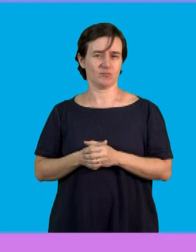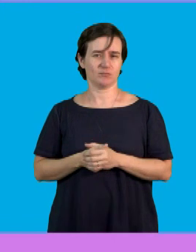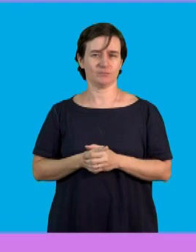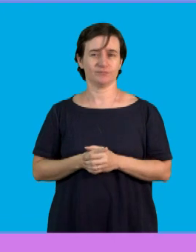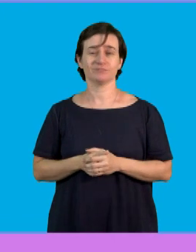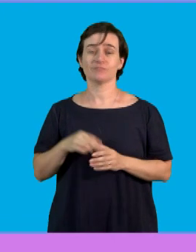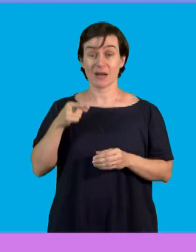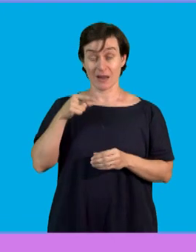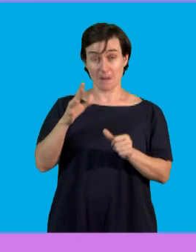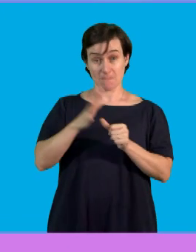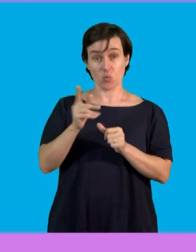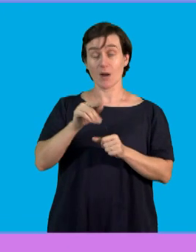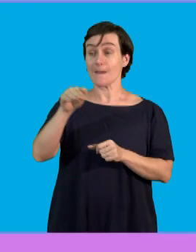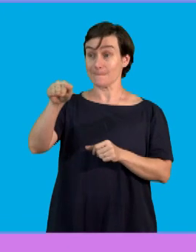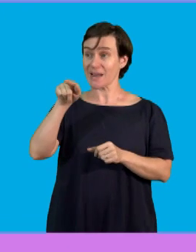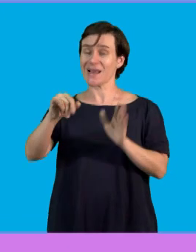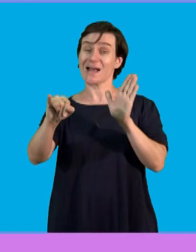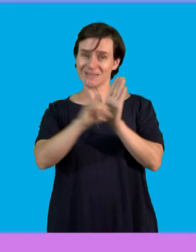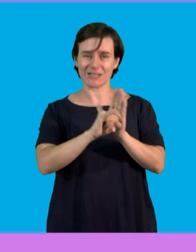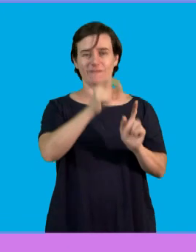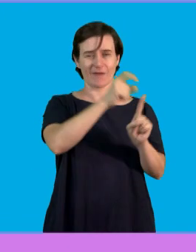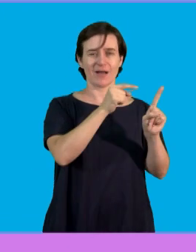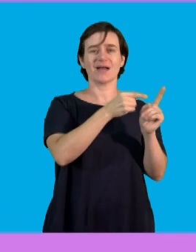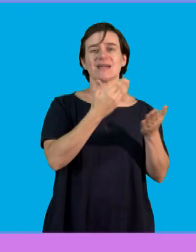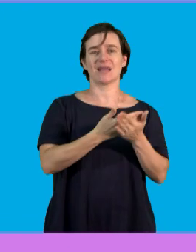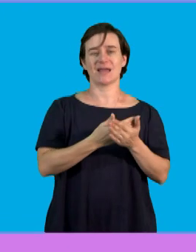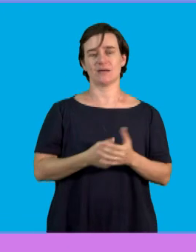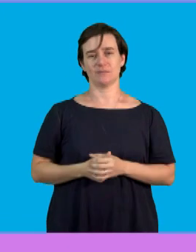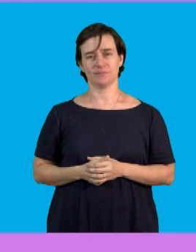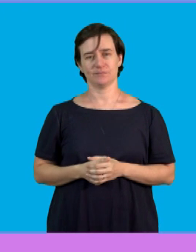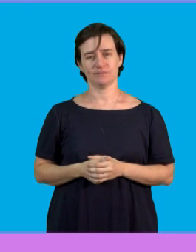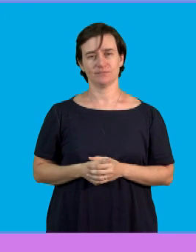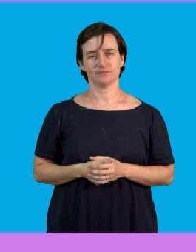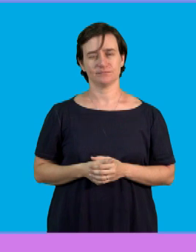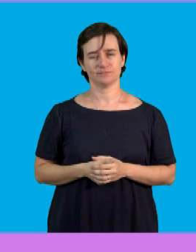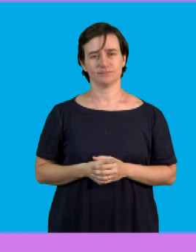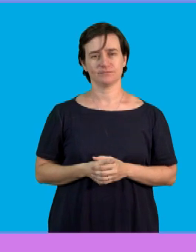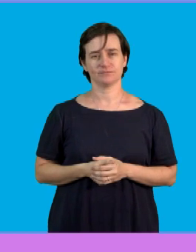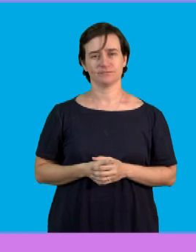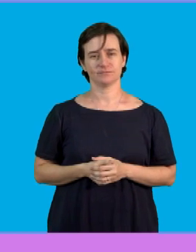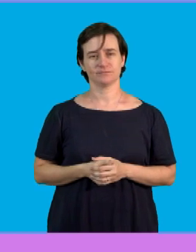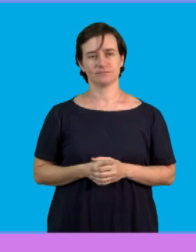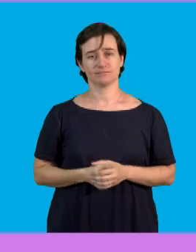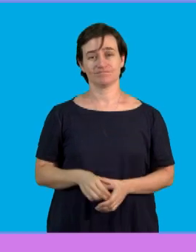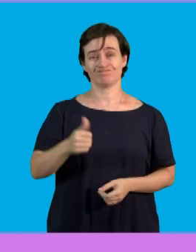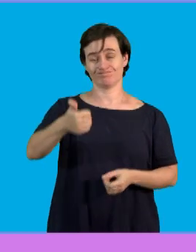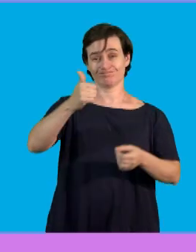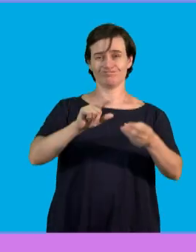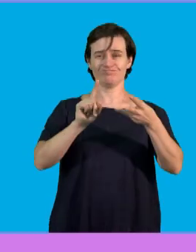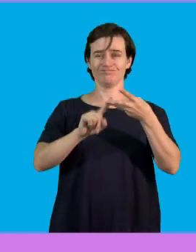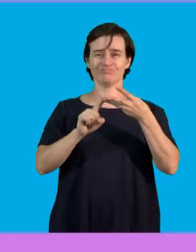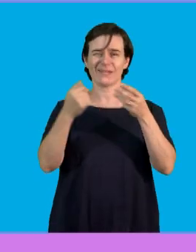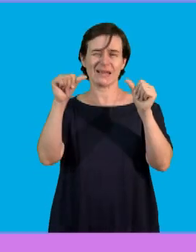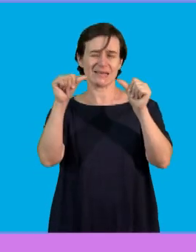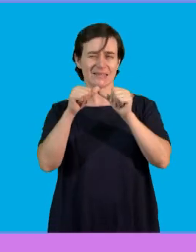to identify the customer who has made the payment. Then we go to number C, determine the